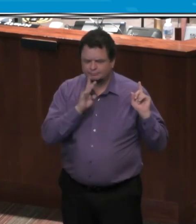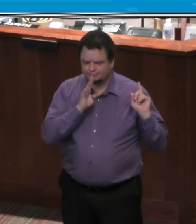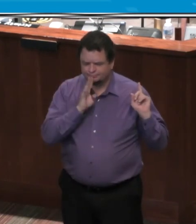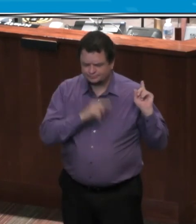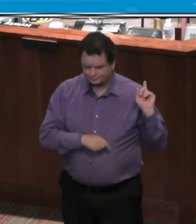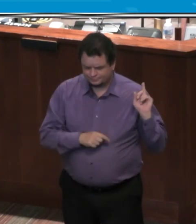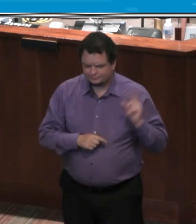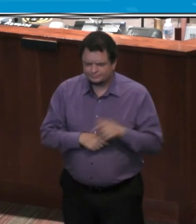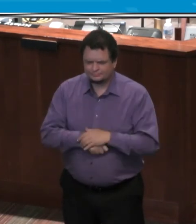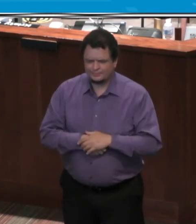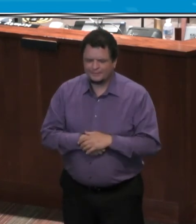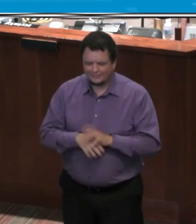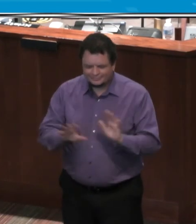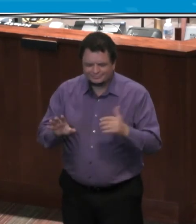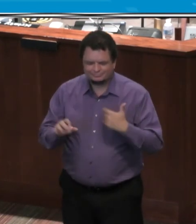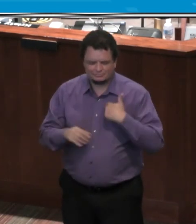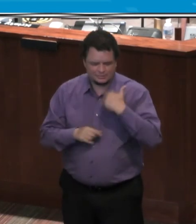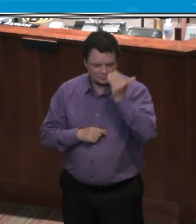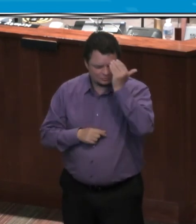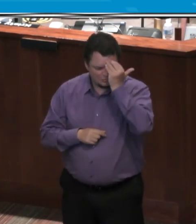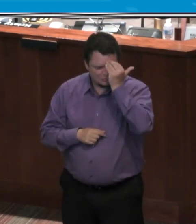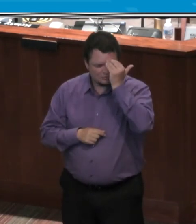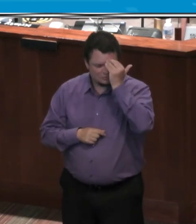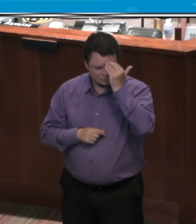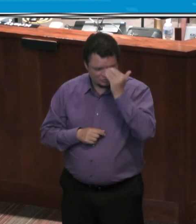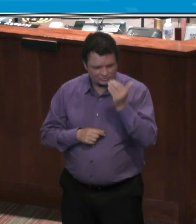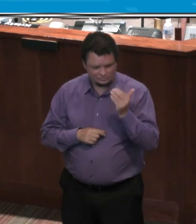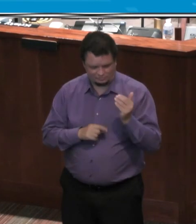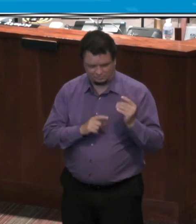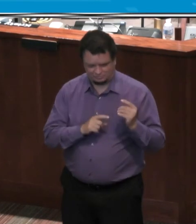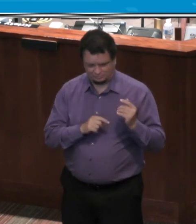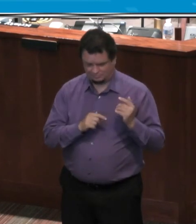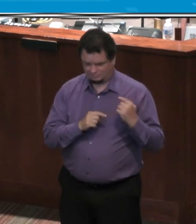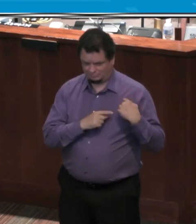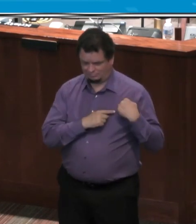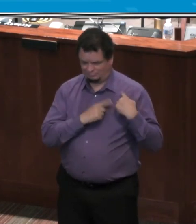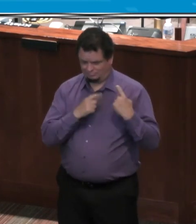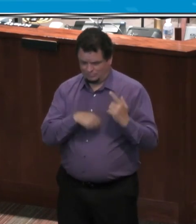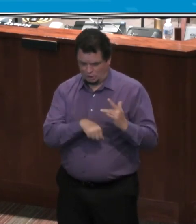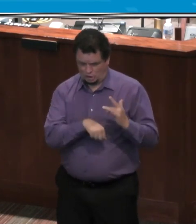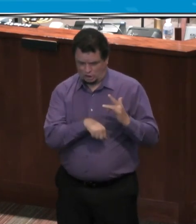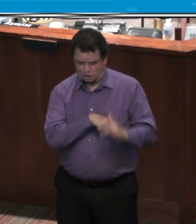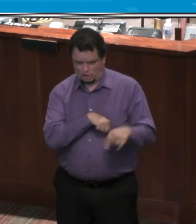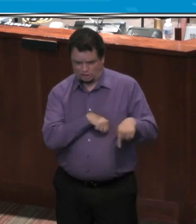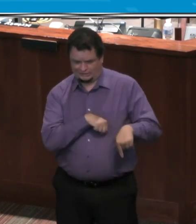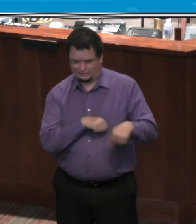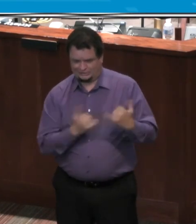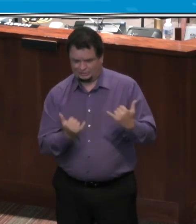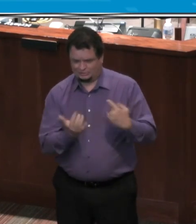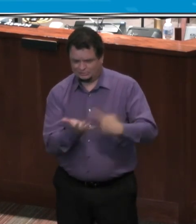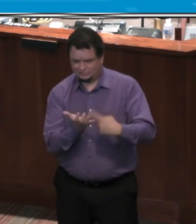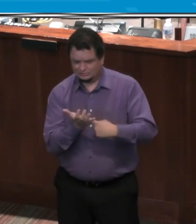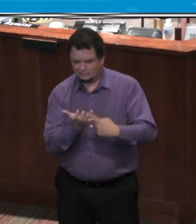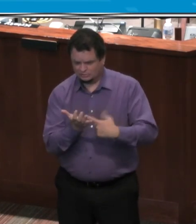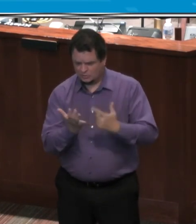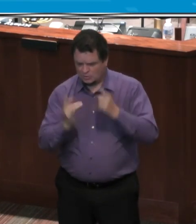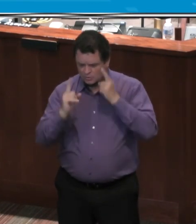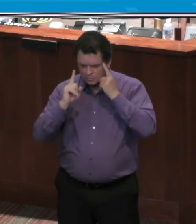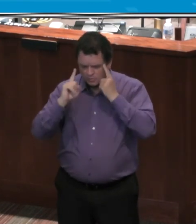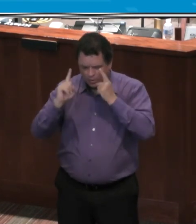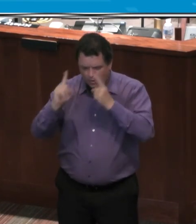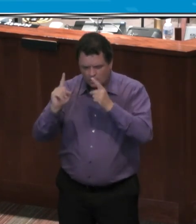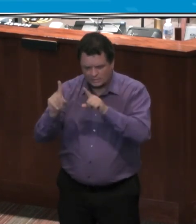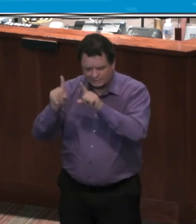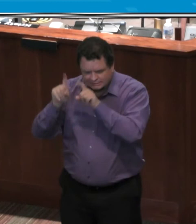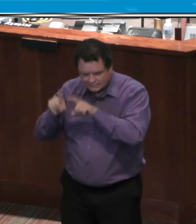was discussion about a testing goal per day or per week, or how close with now the new testing